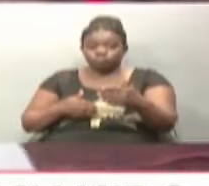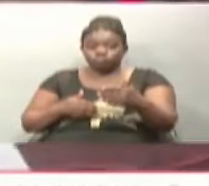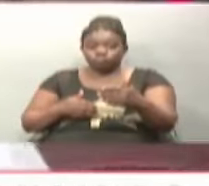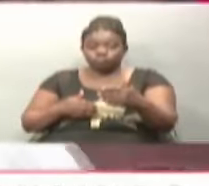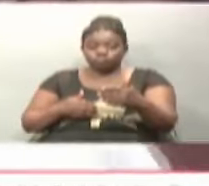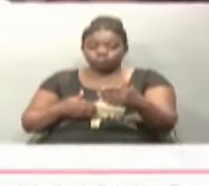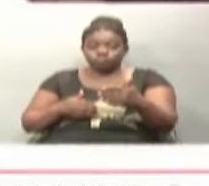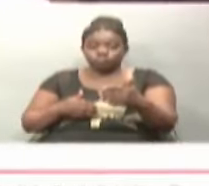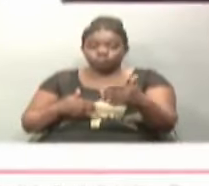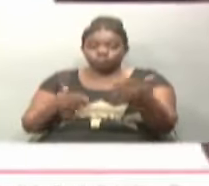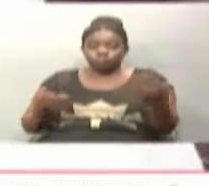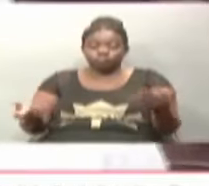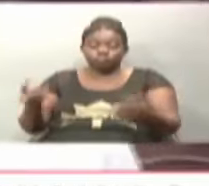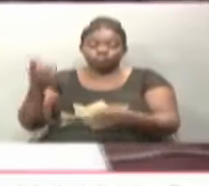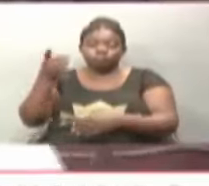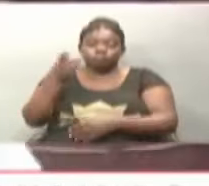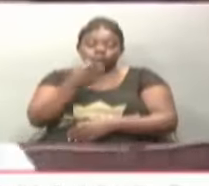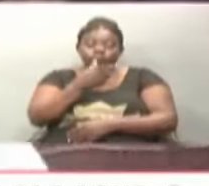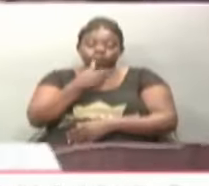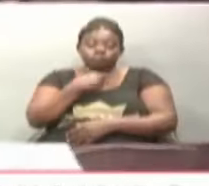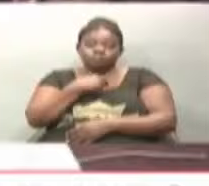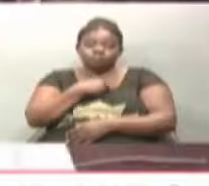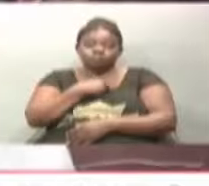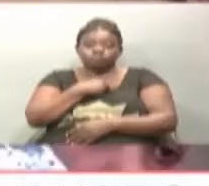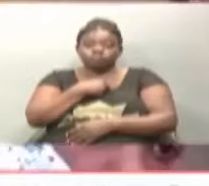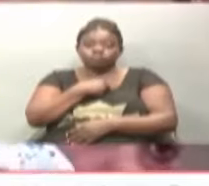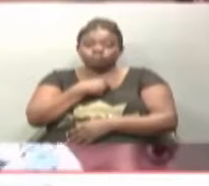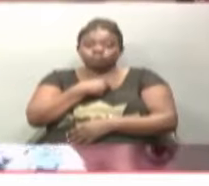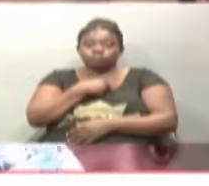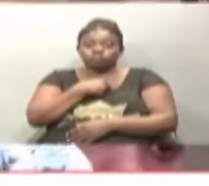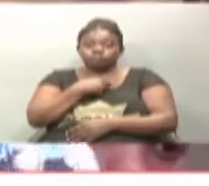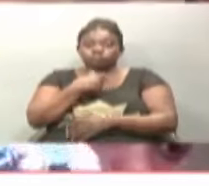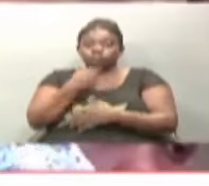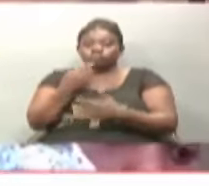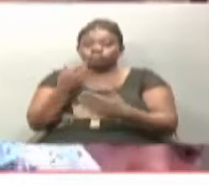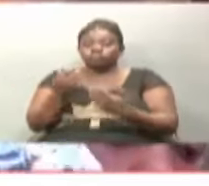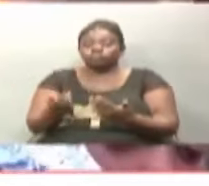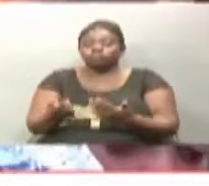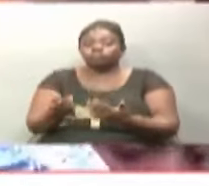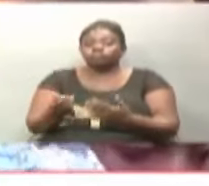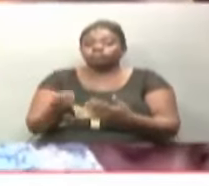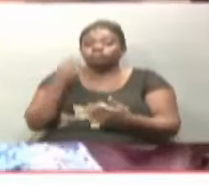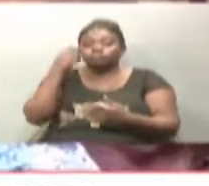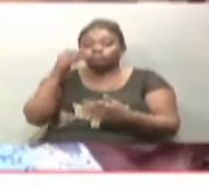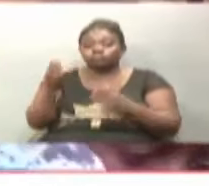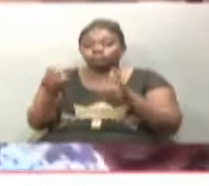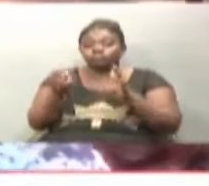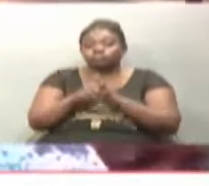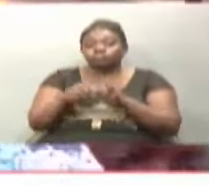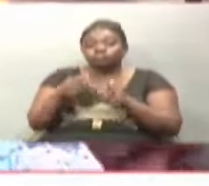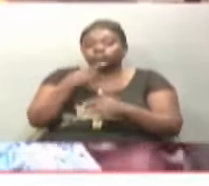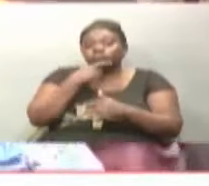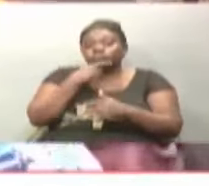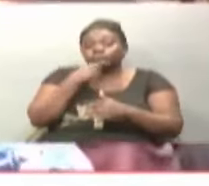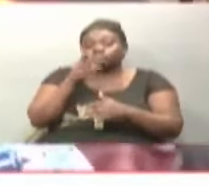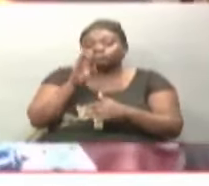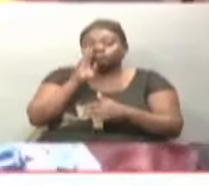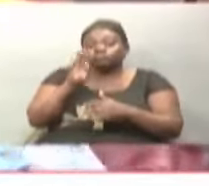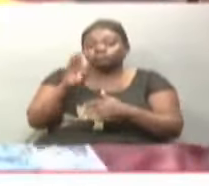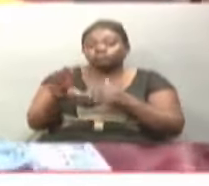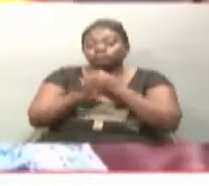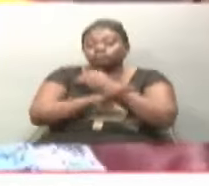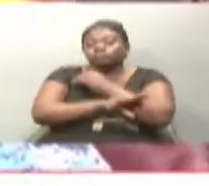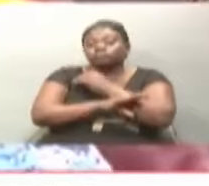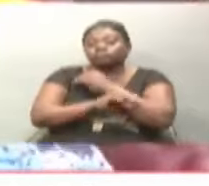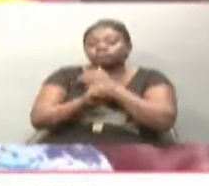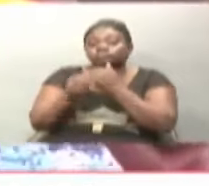kuba poko ba mchifuba noli namu kuba ndamu kuba alabiye abata bazo kuba ababbi kada bado zokuwa